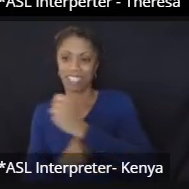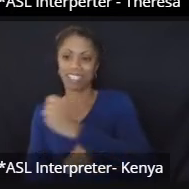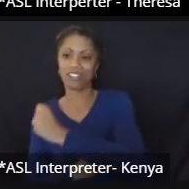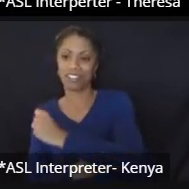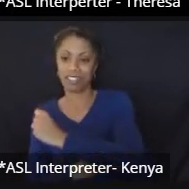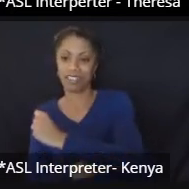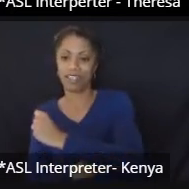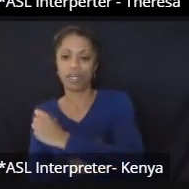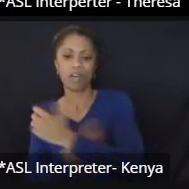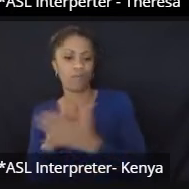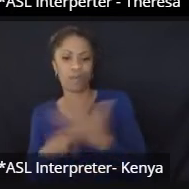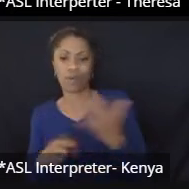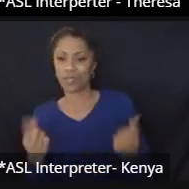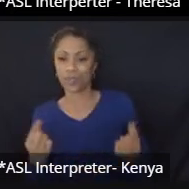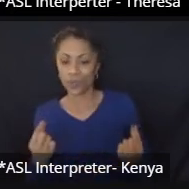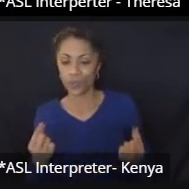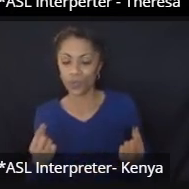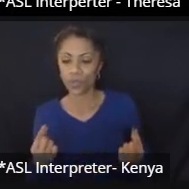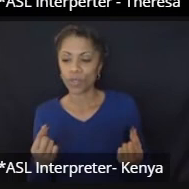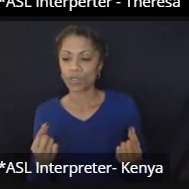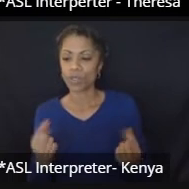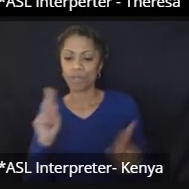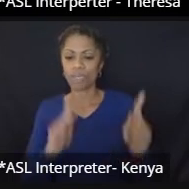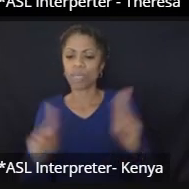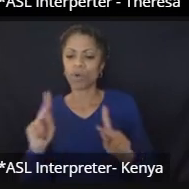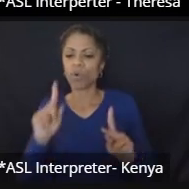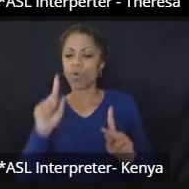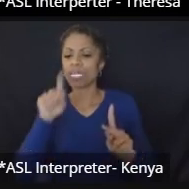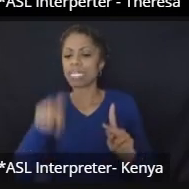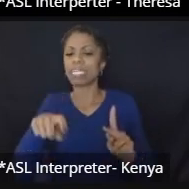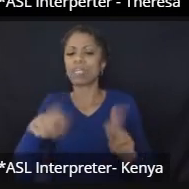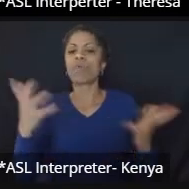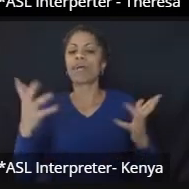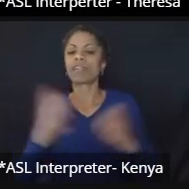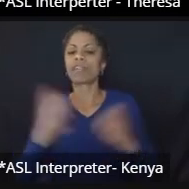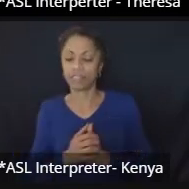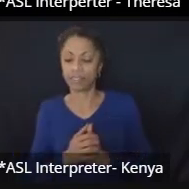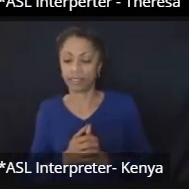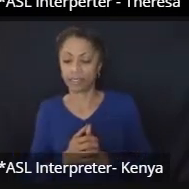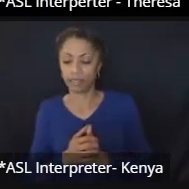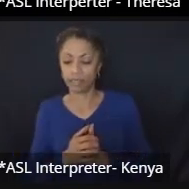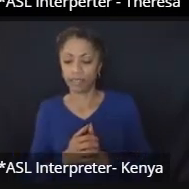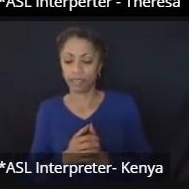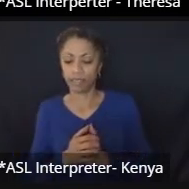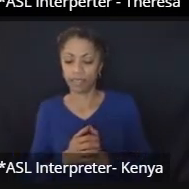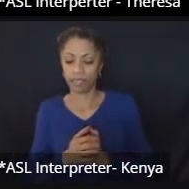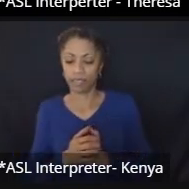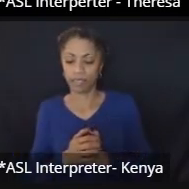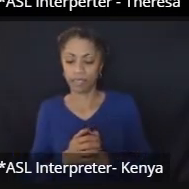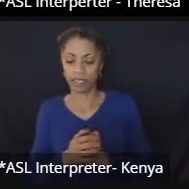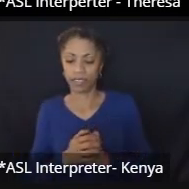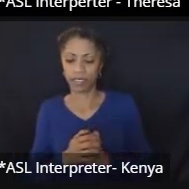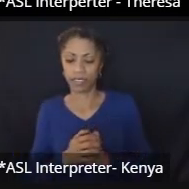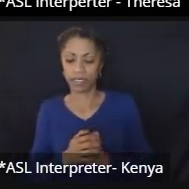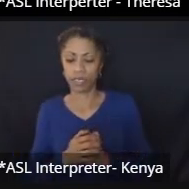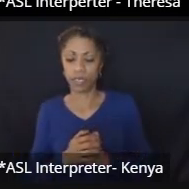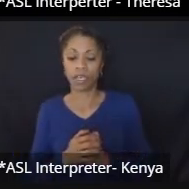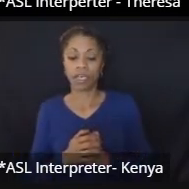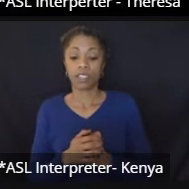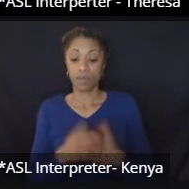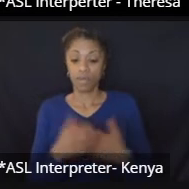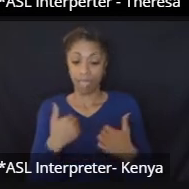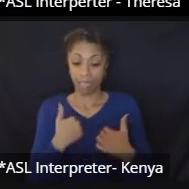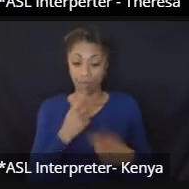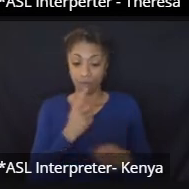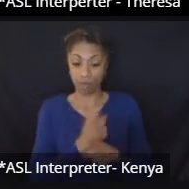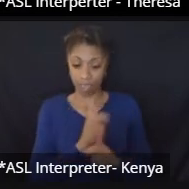foundation of what we do. So what do they need? How do we get them there? Building on top of that, once we have the right people and they have the